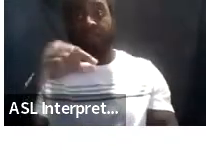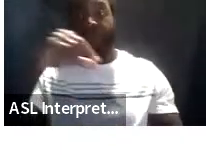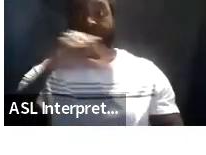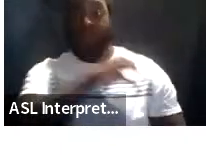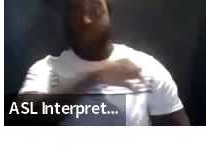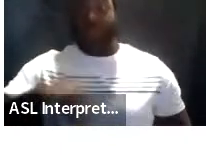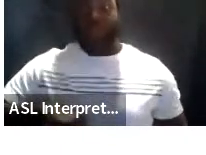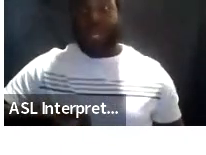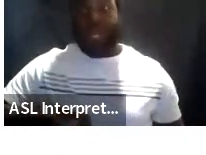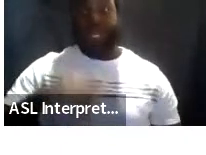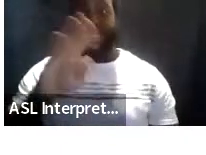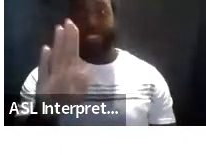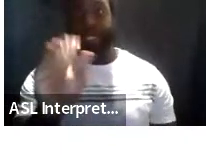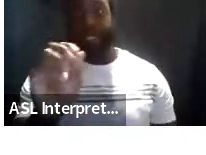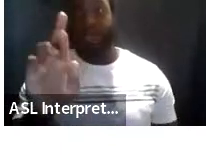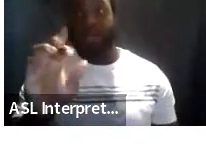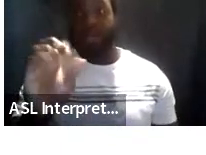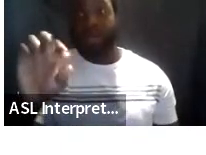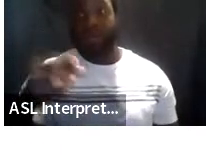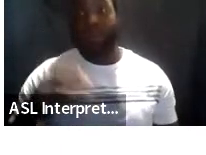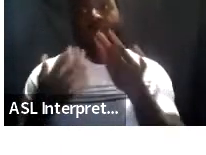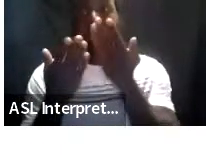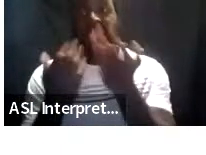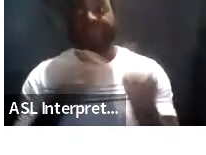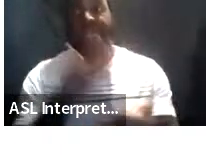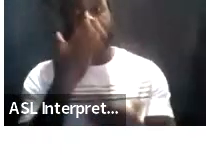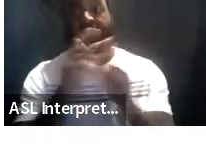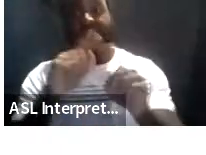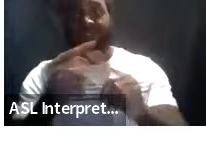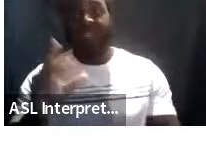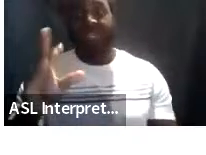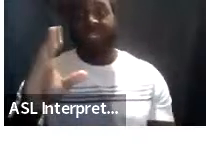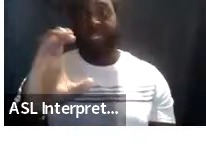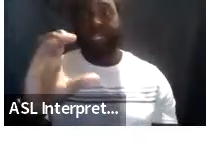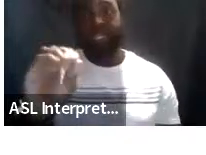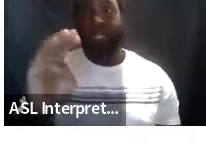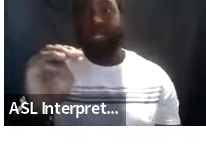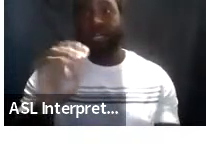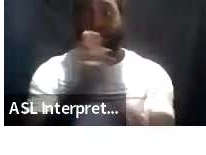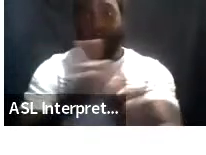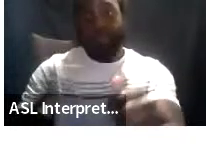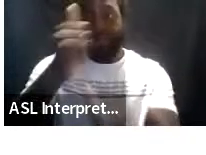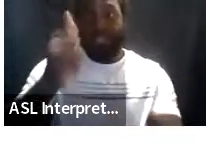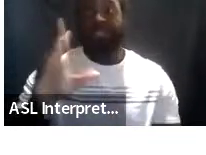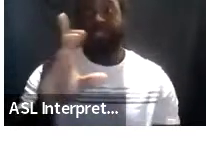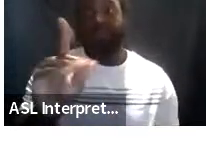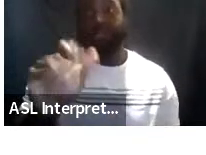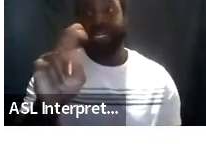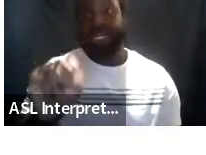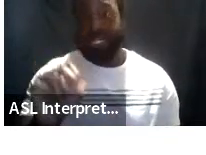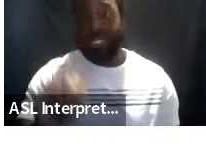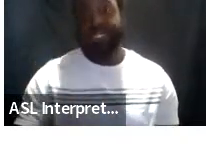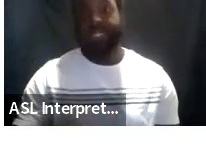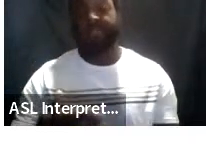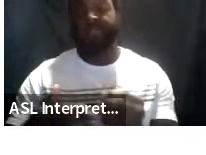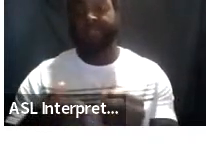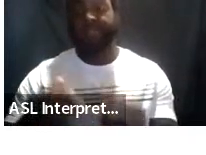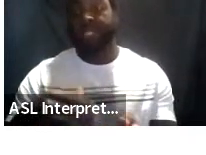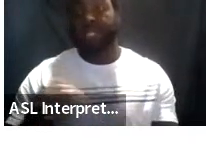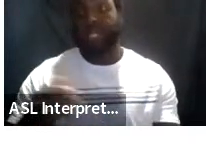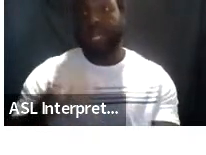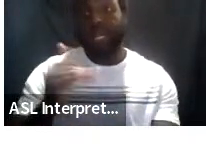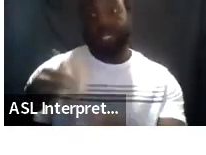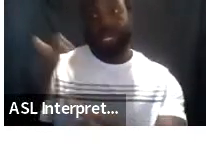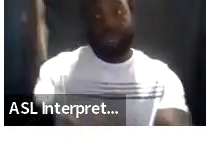program tonight and have to thank my good friend, Commissioner Dan Garodnick, for asking me to do so. As a former Subcommittee on Zoning